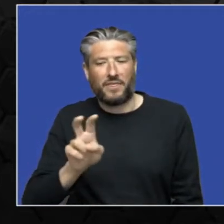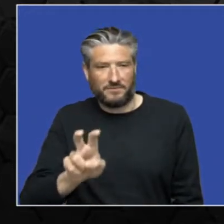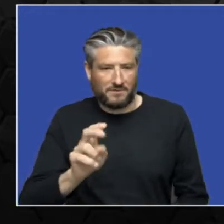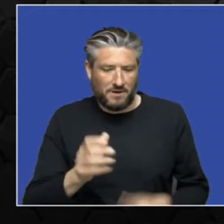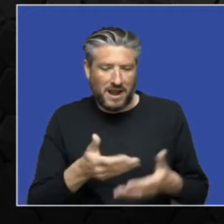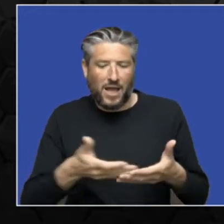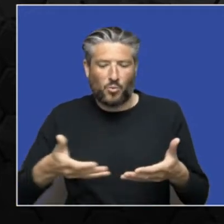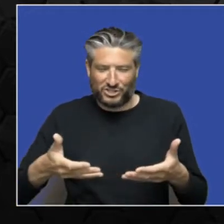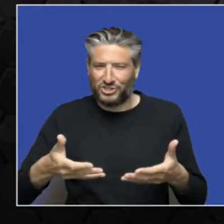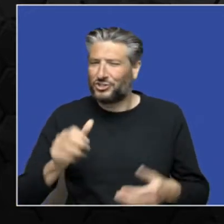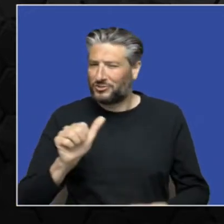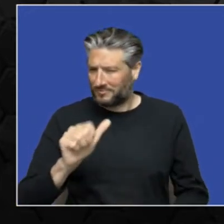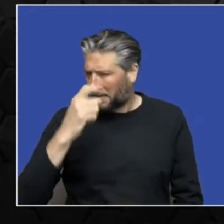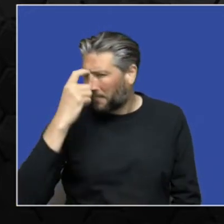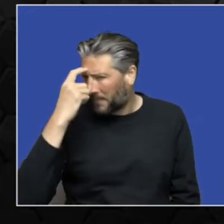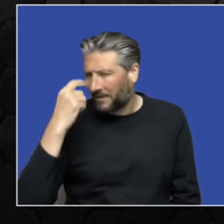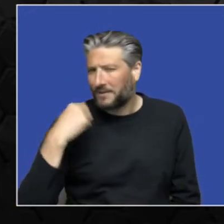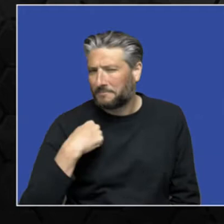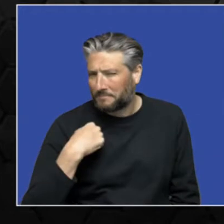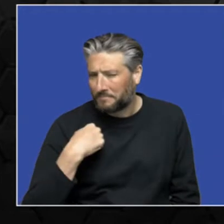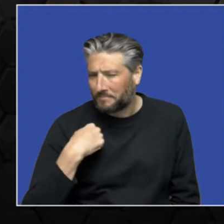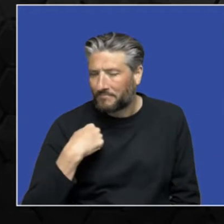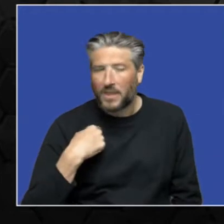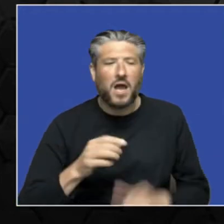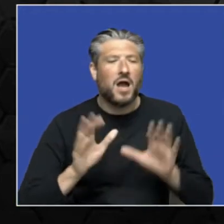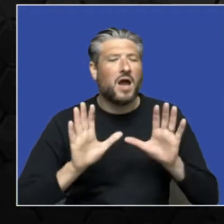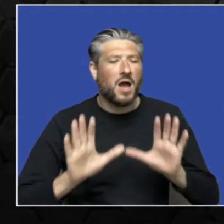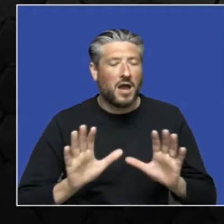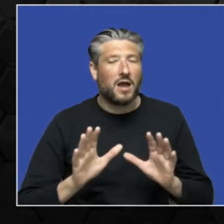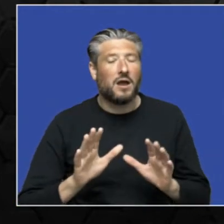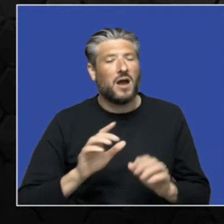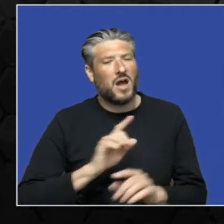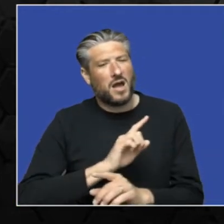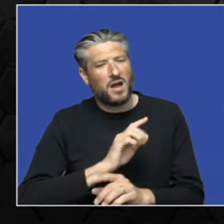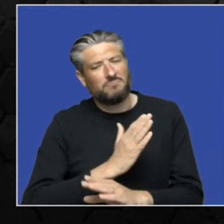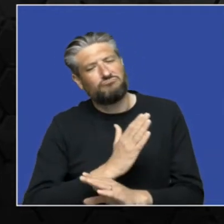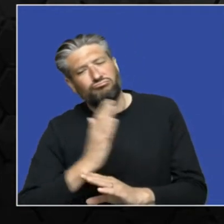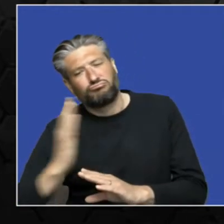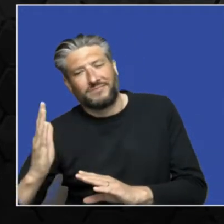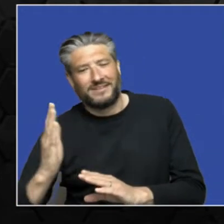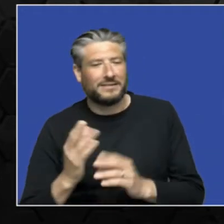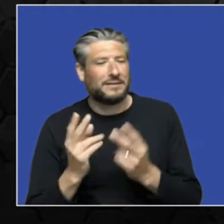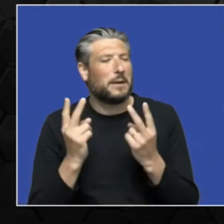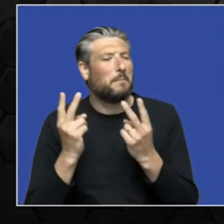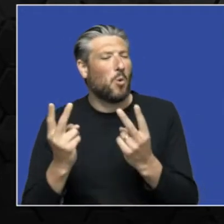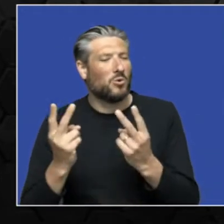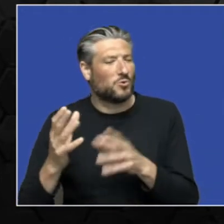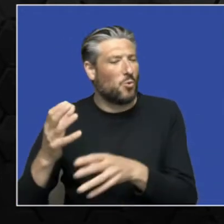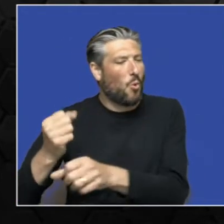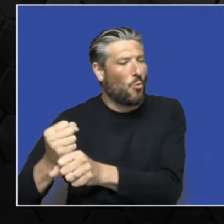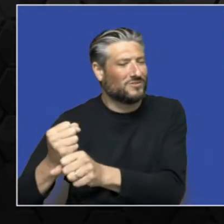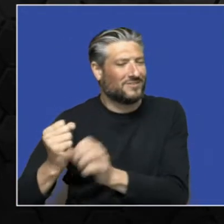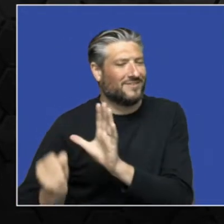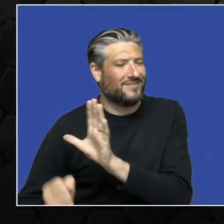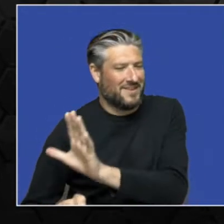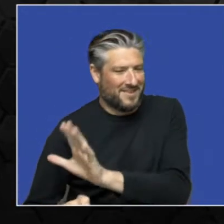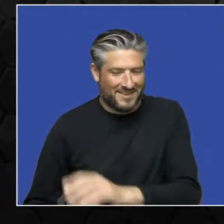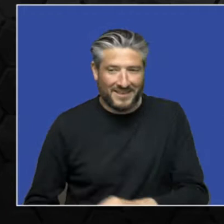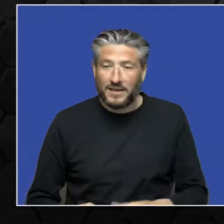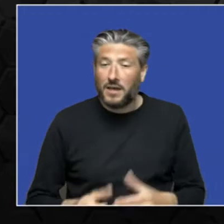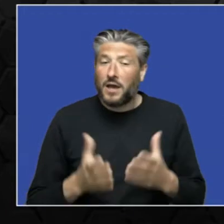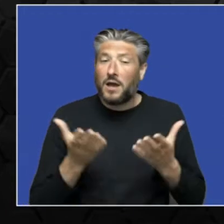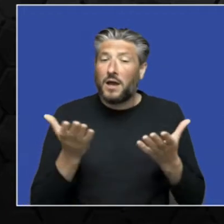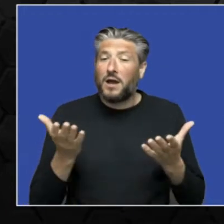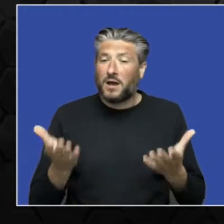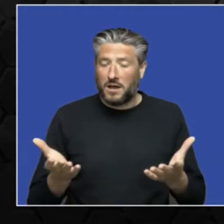This will be more important later, so keep that in mind. But before we get to the content, I want